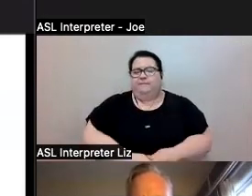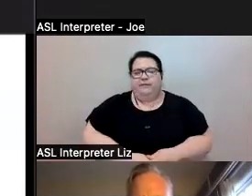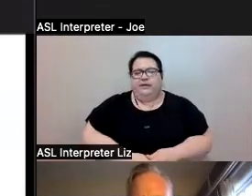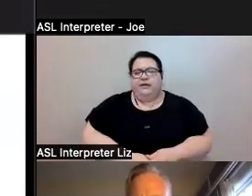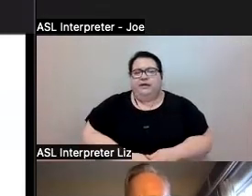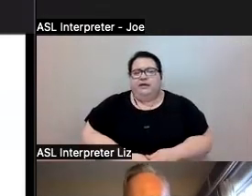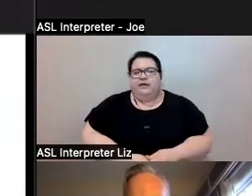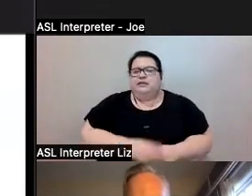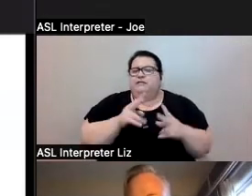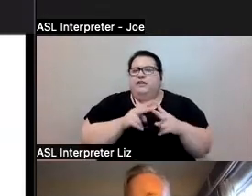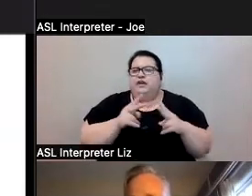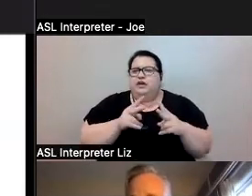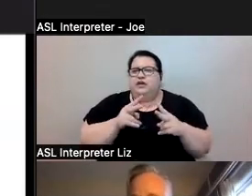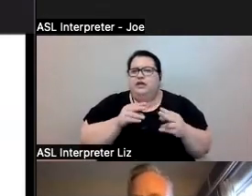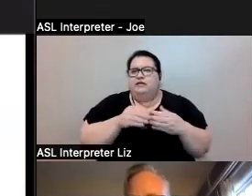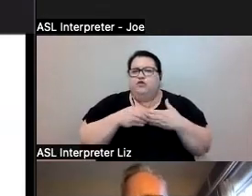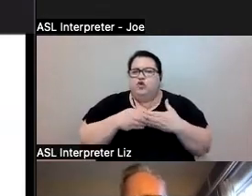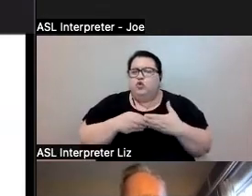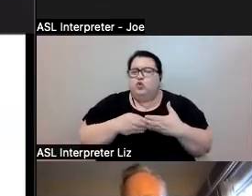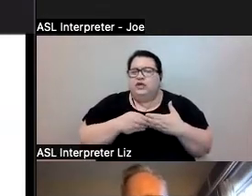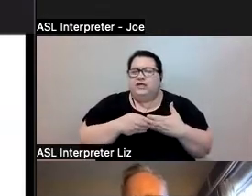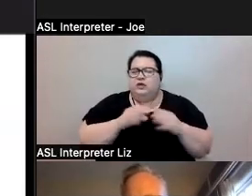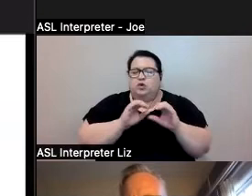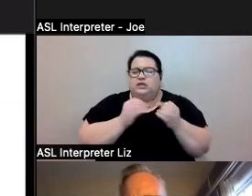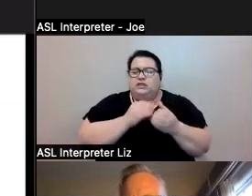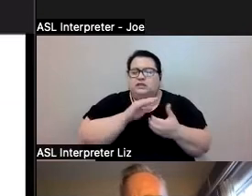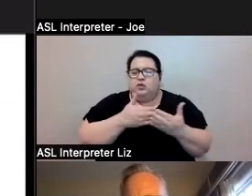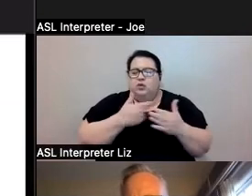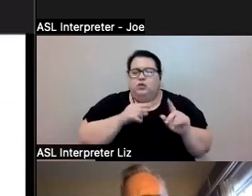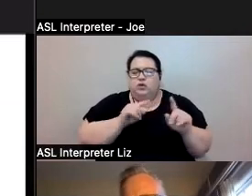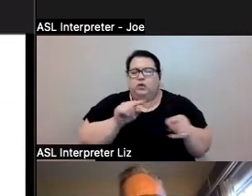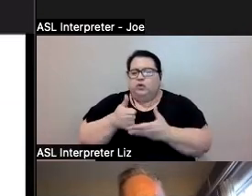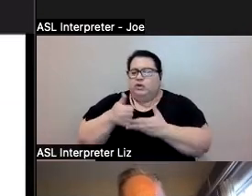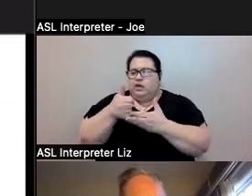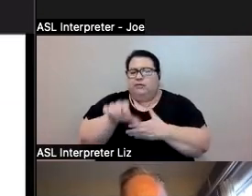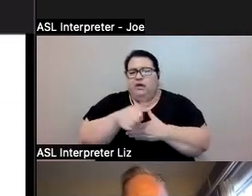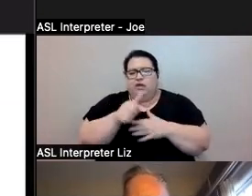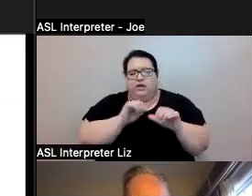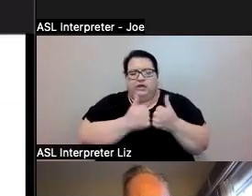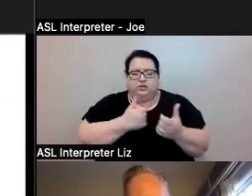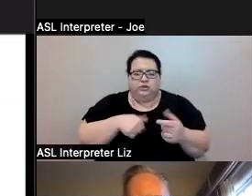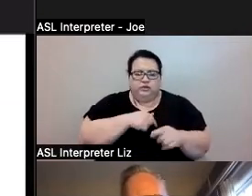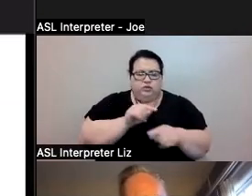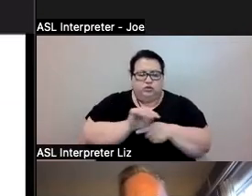dynamic organization as a whole, where we go and assist other agencies. We train